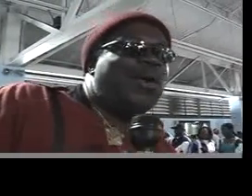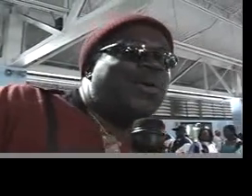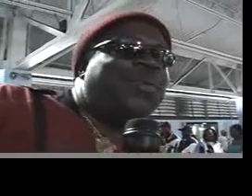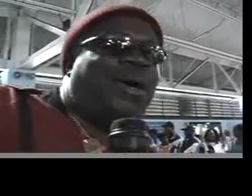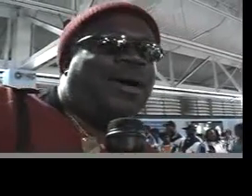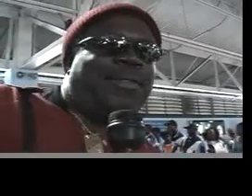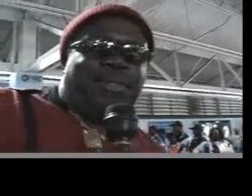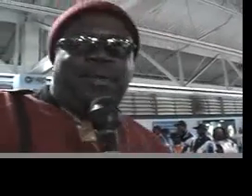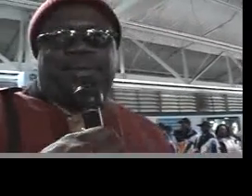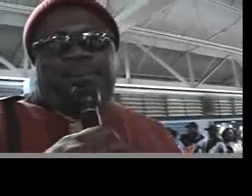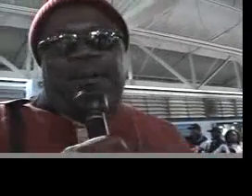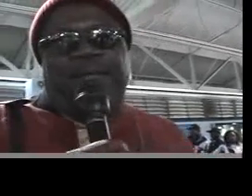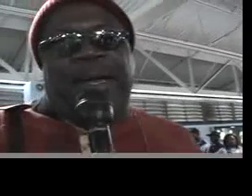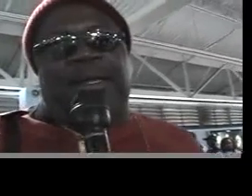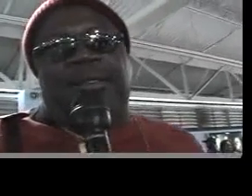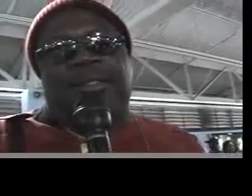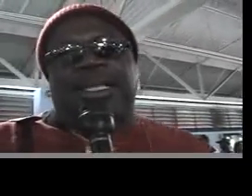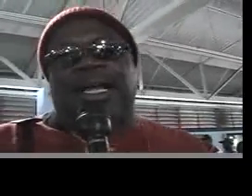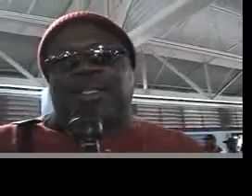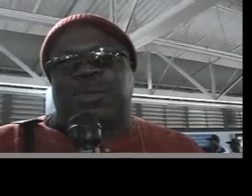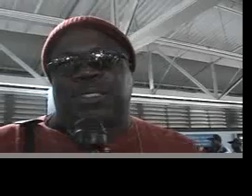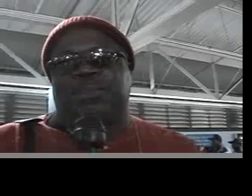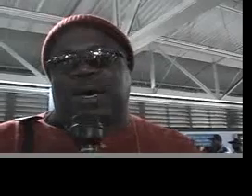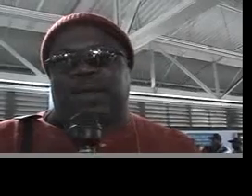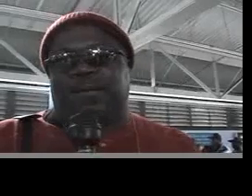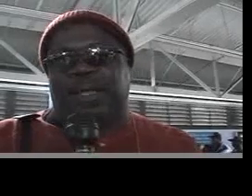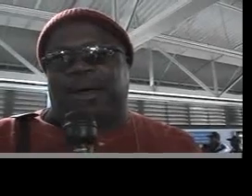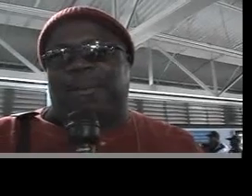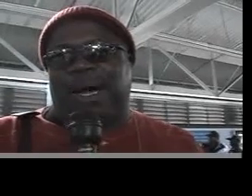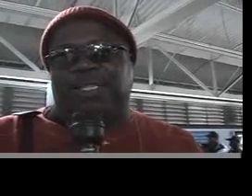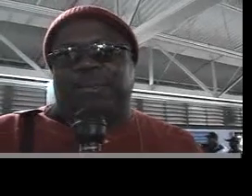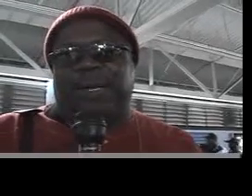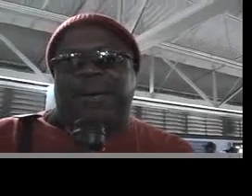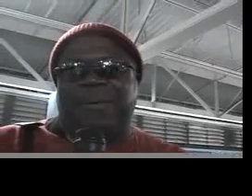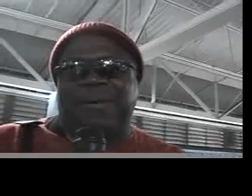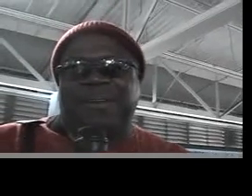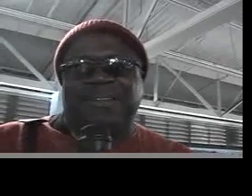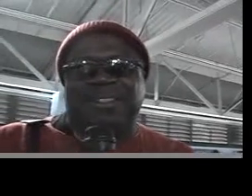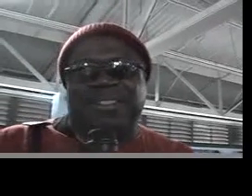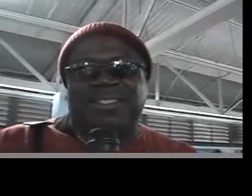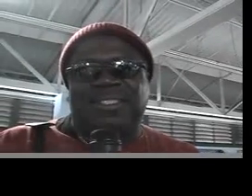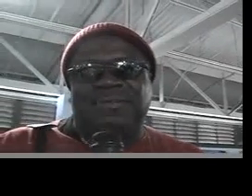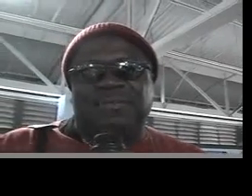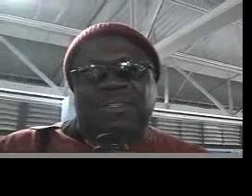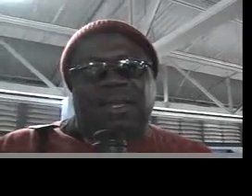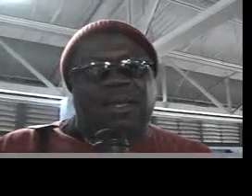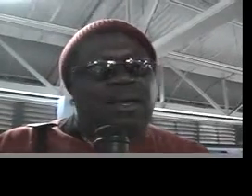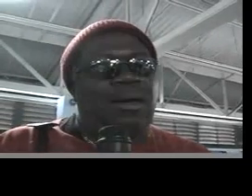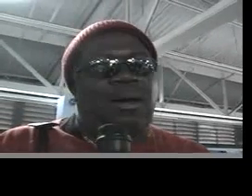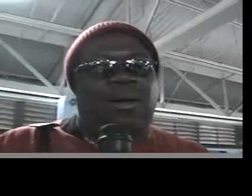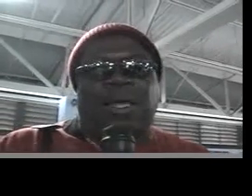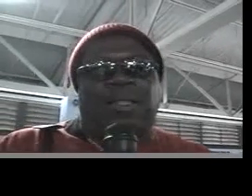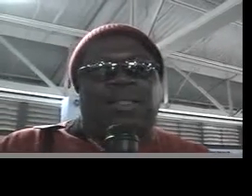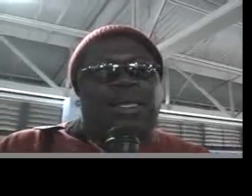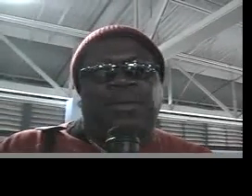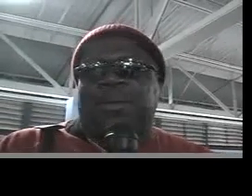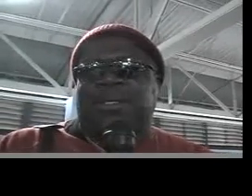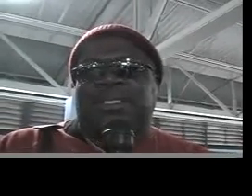What did you play, or you just? No, three of my sons was part of the marching band. What did you think overall? Was it good?